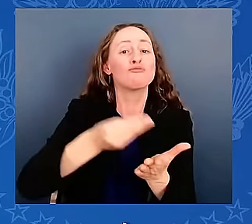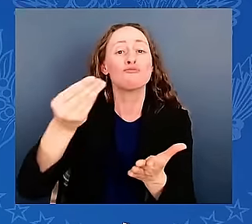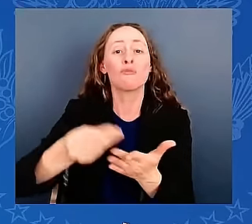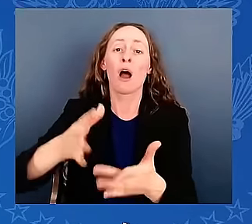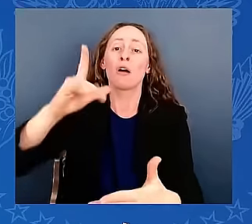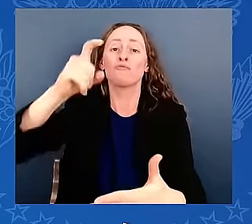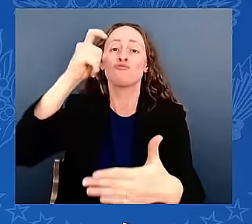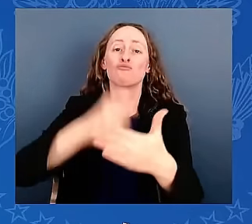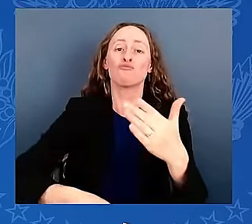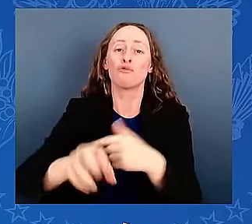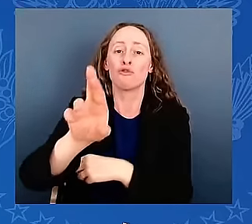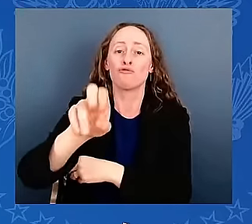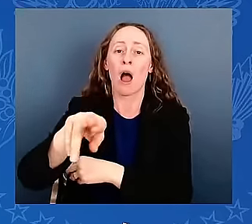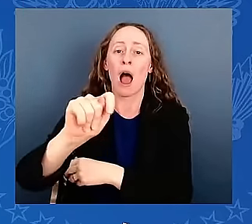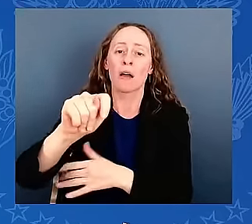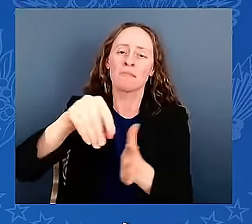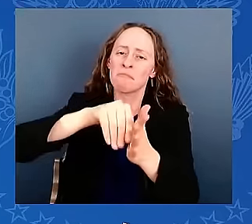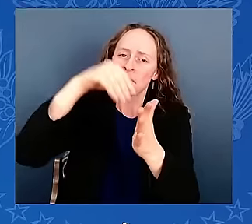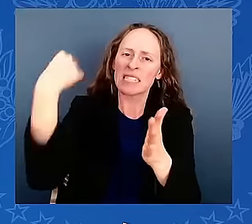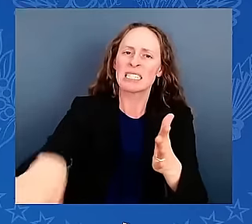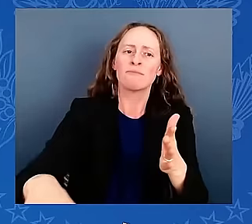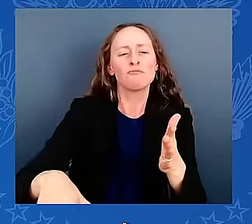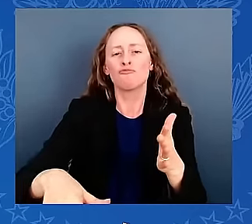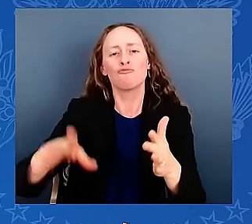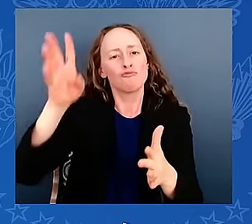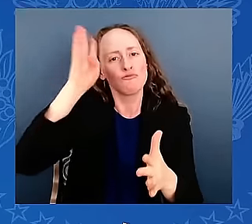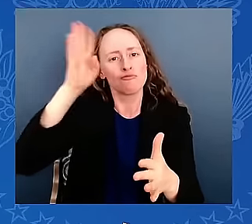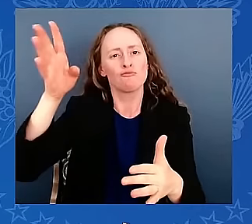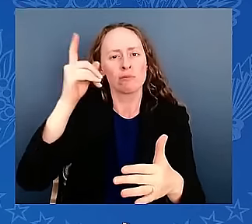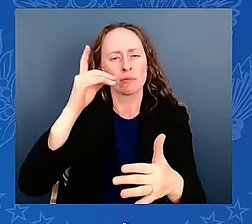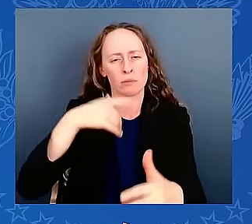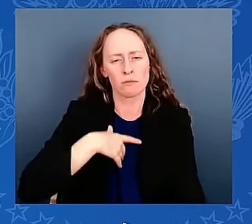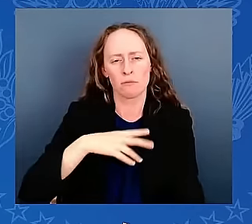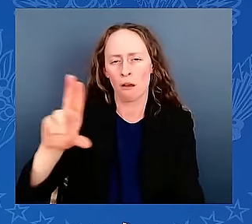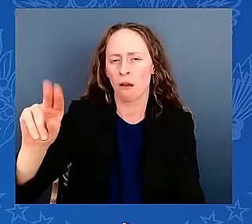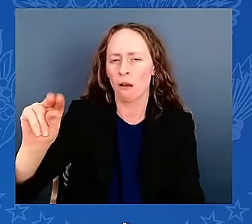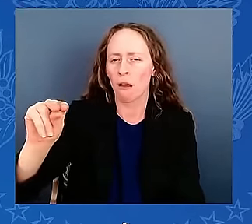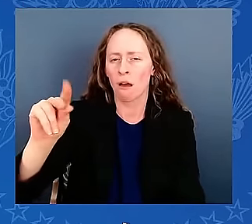to announce, they can't raise it more than